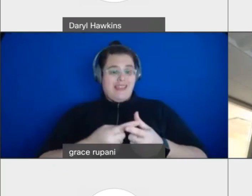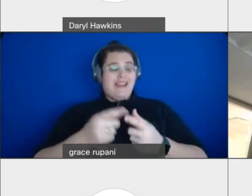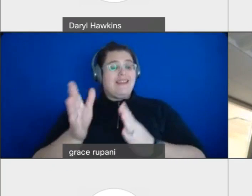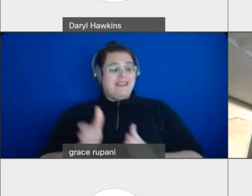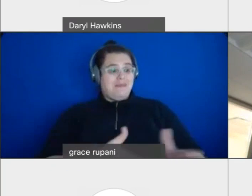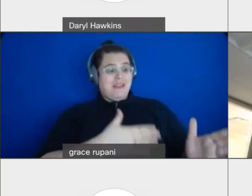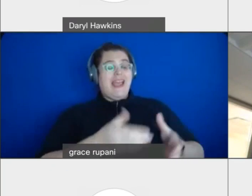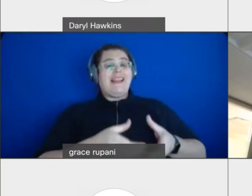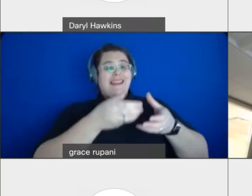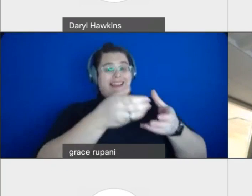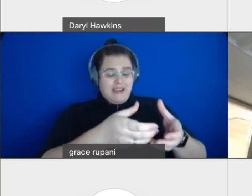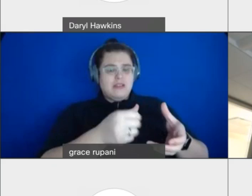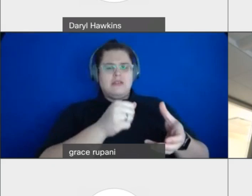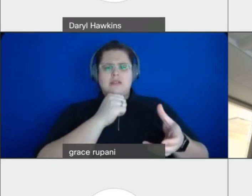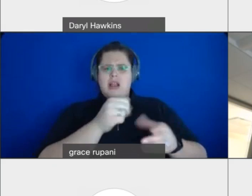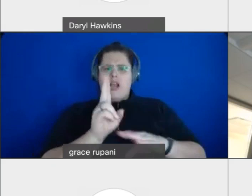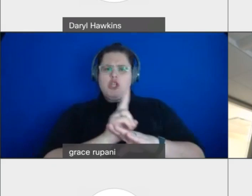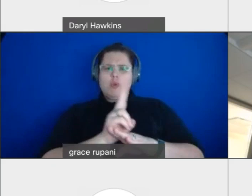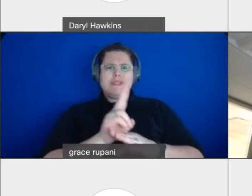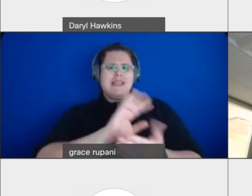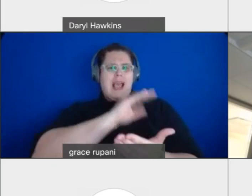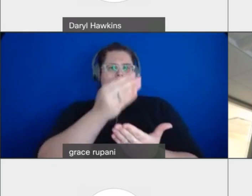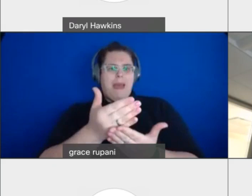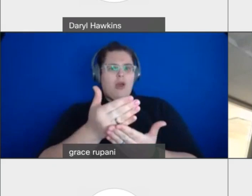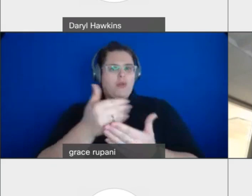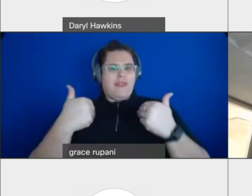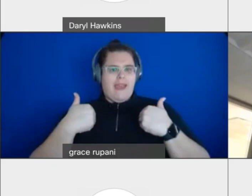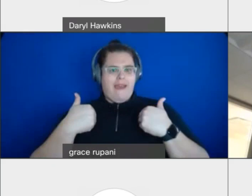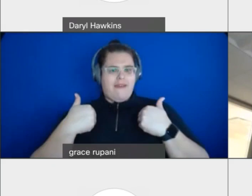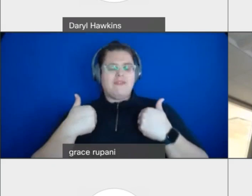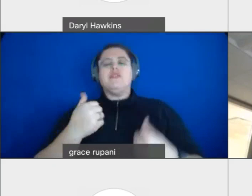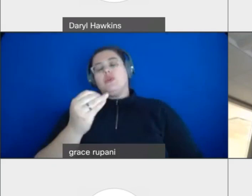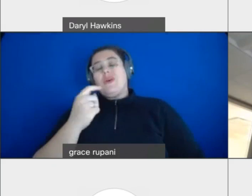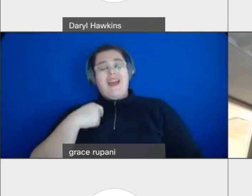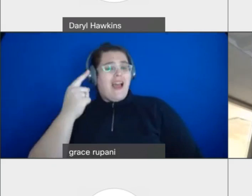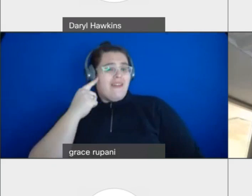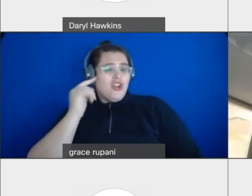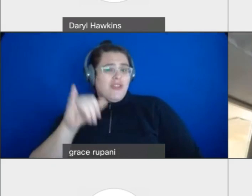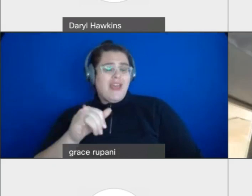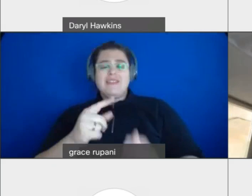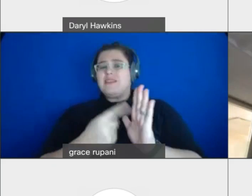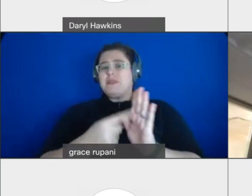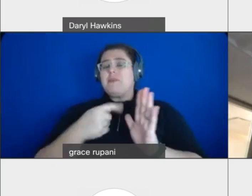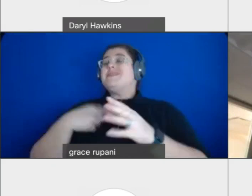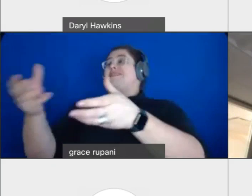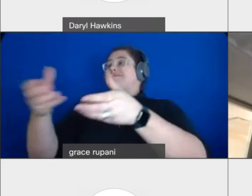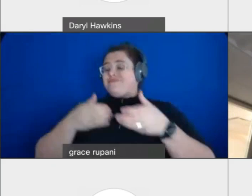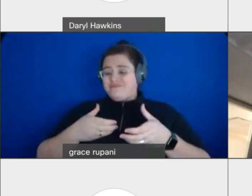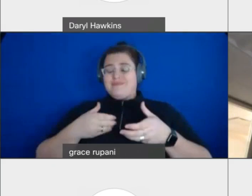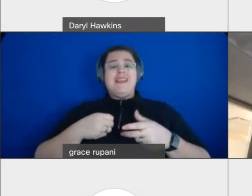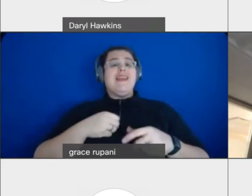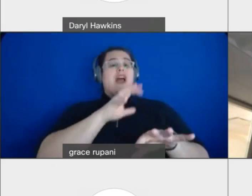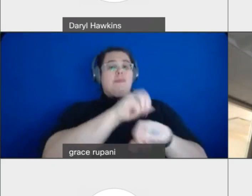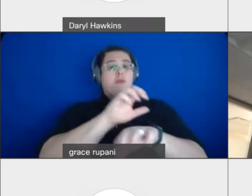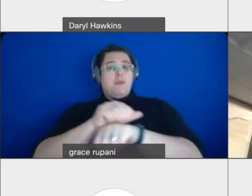distributed amount that day. And I've heard that some people, just by being at a store, are able to get the vaccine because